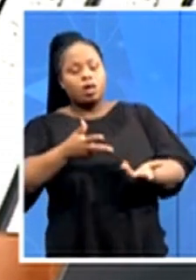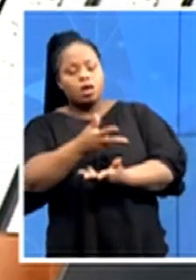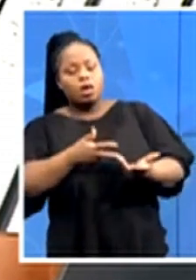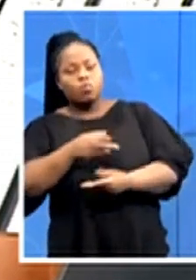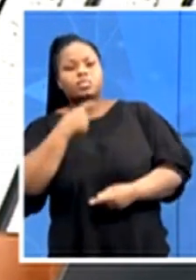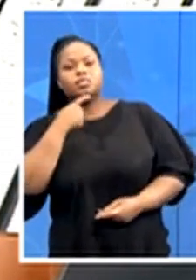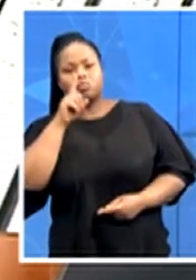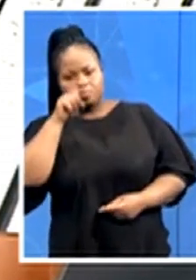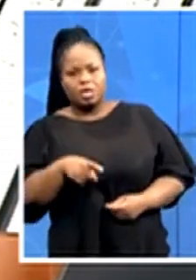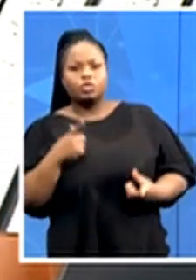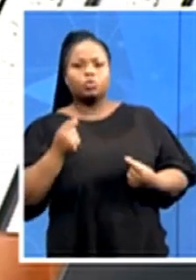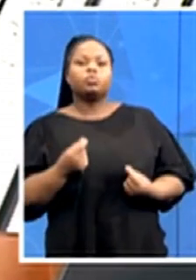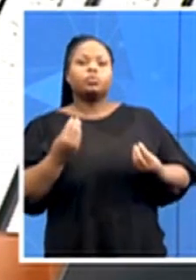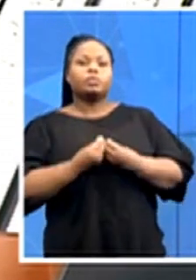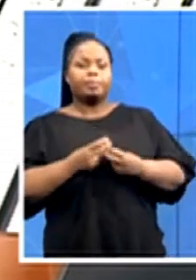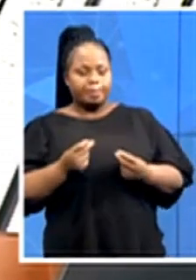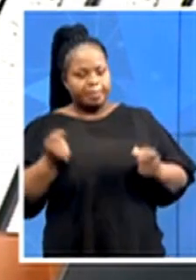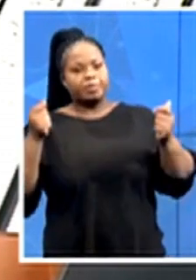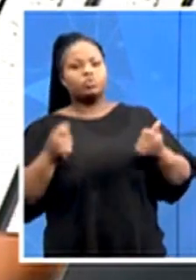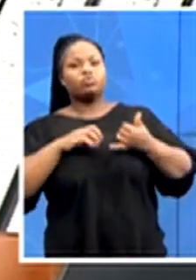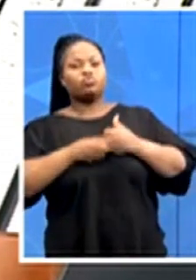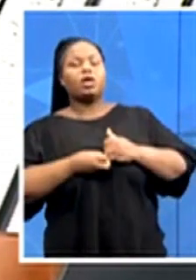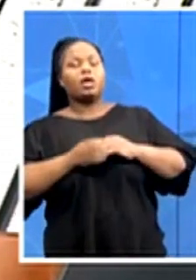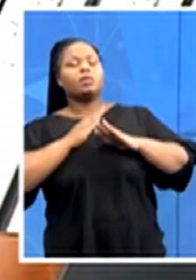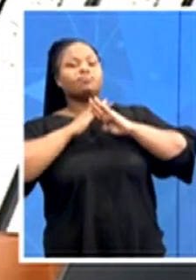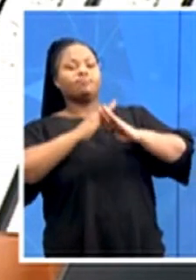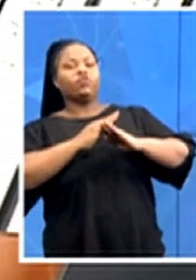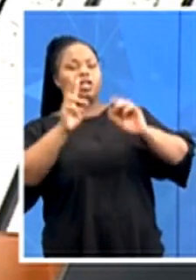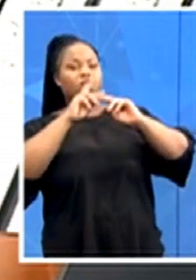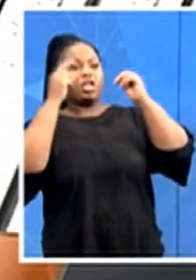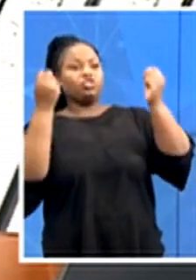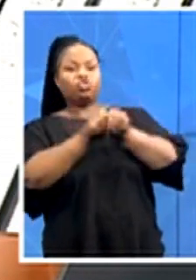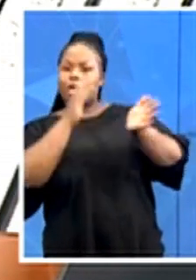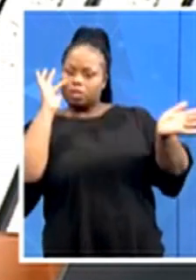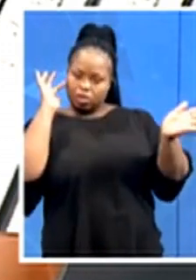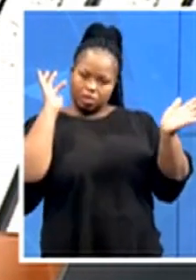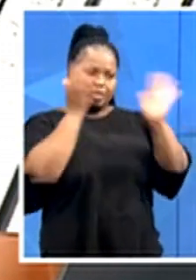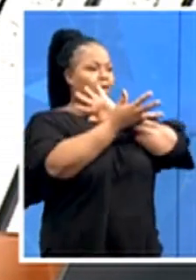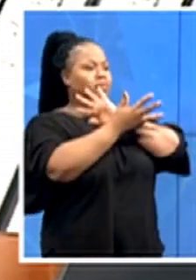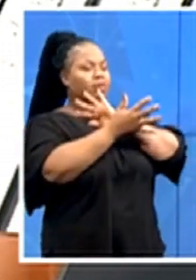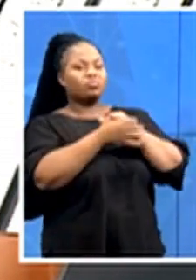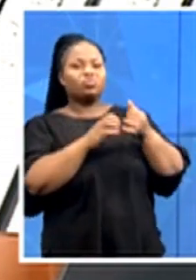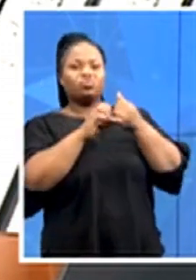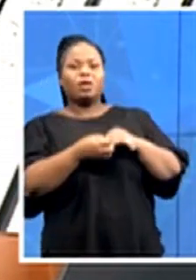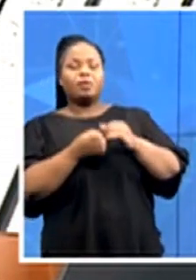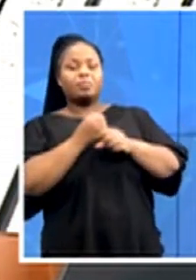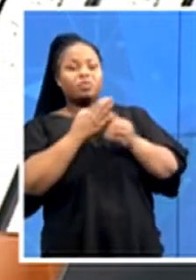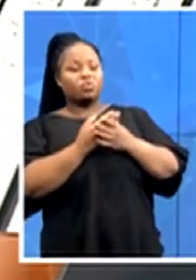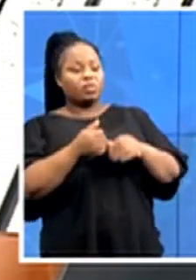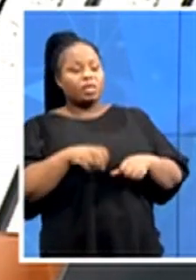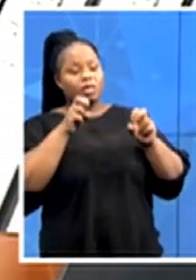a national disaster and to restore ESCOM's credibility and to instill confidence in